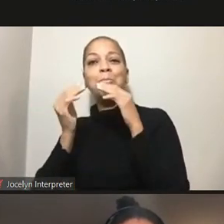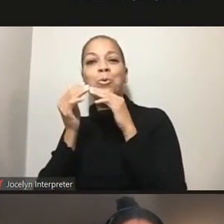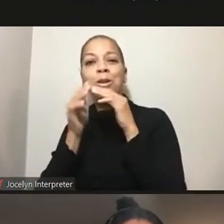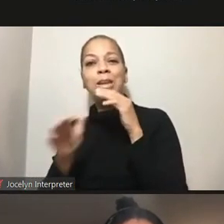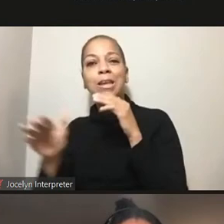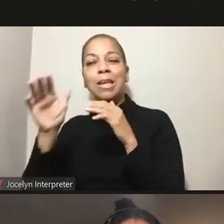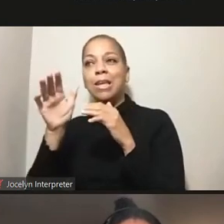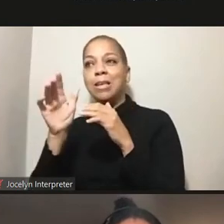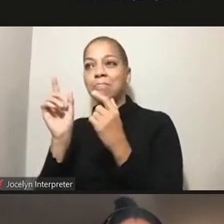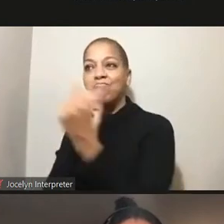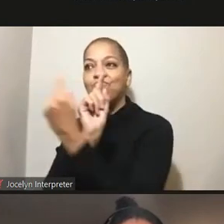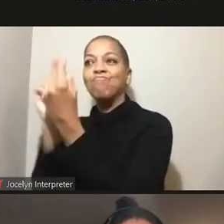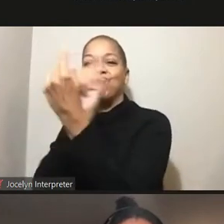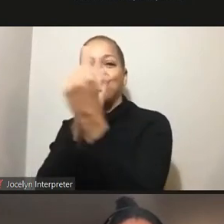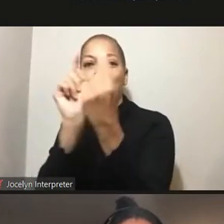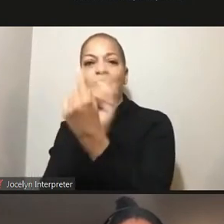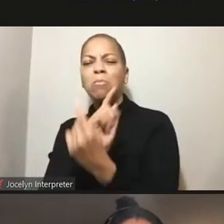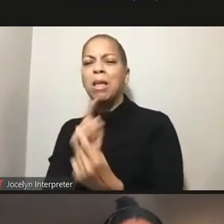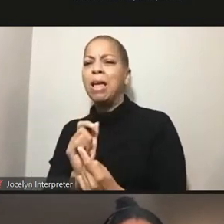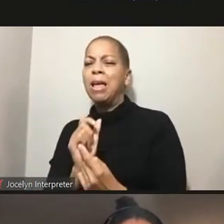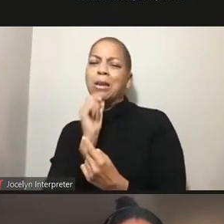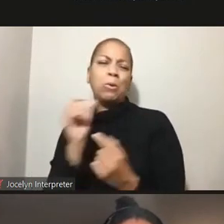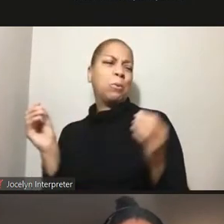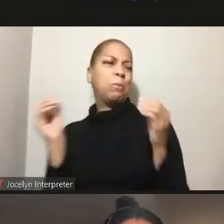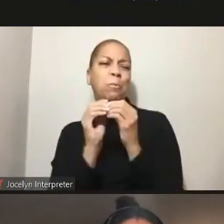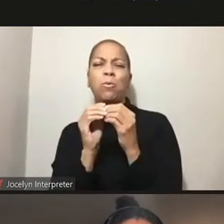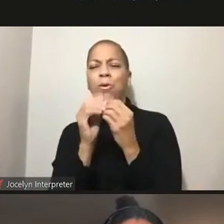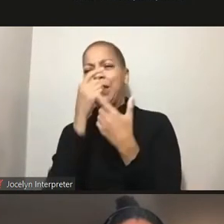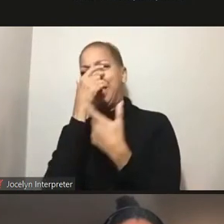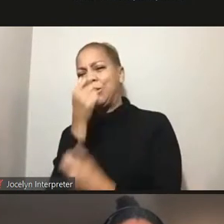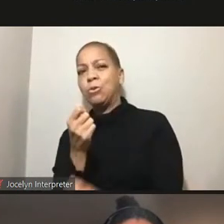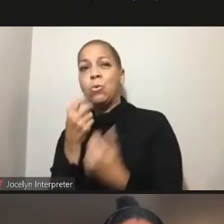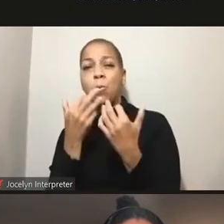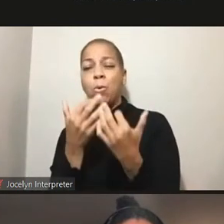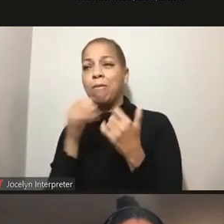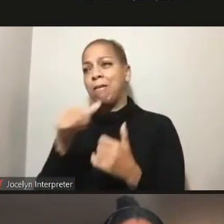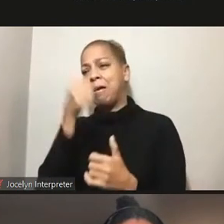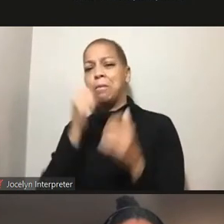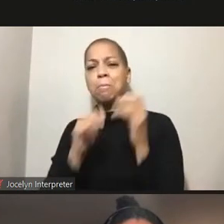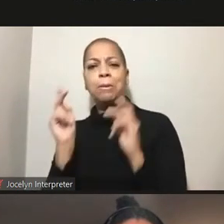I'm no longer interested in waiting for anybody.